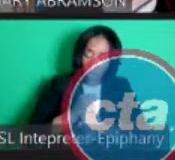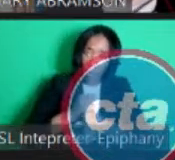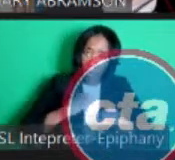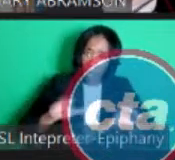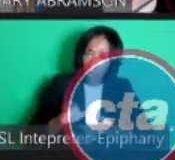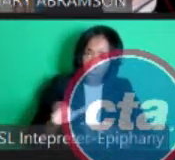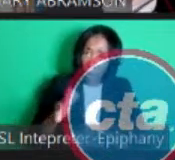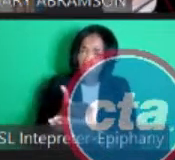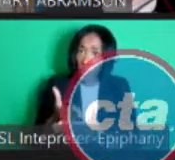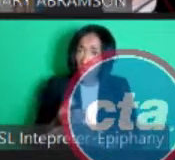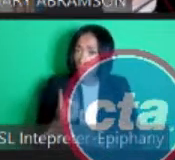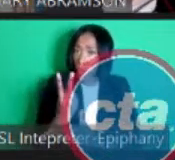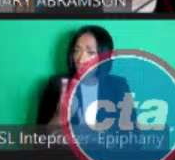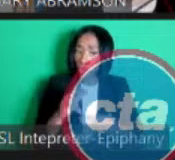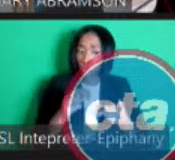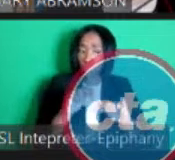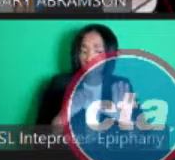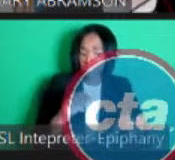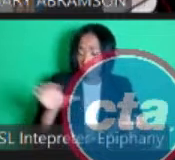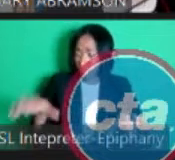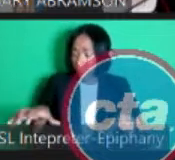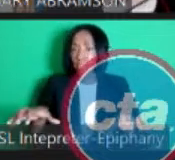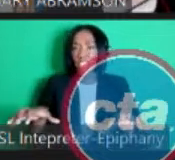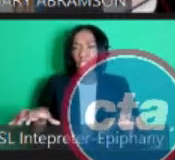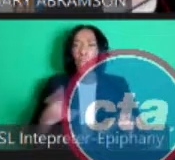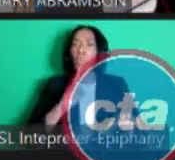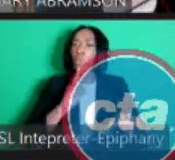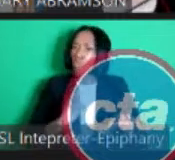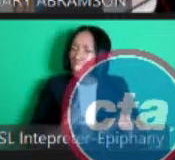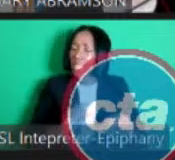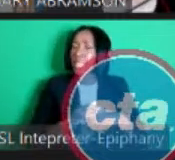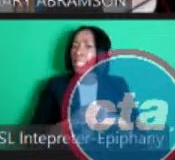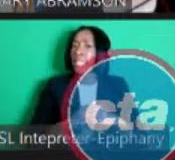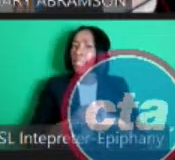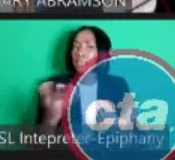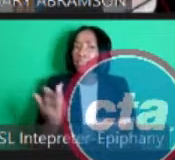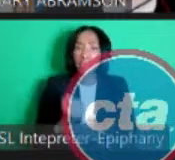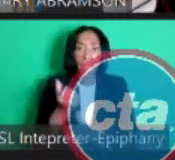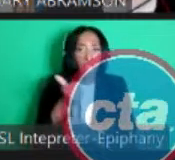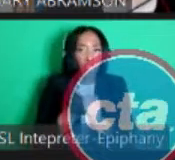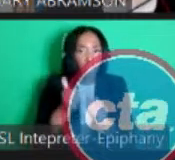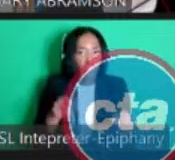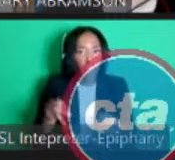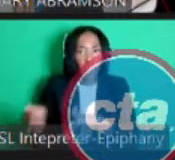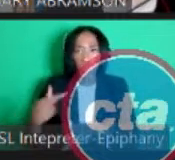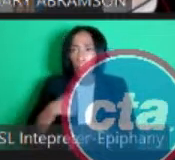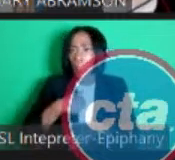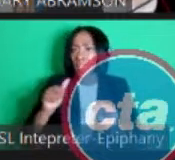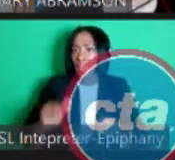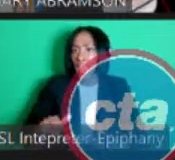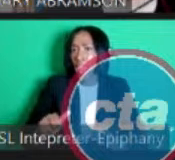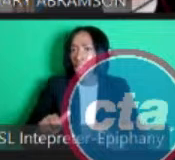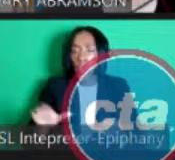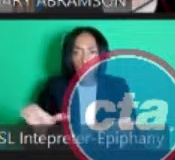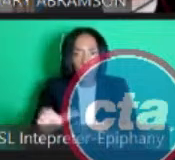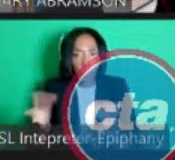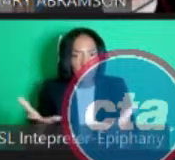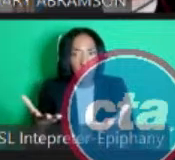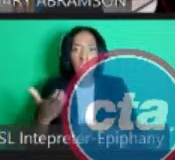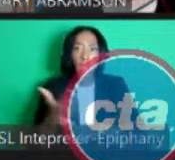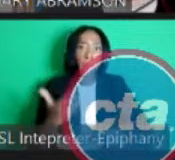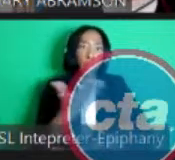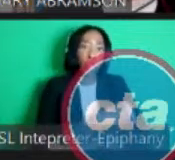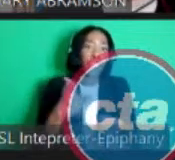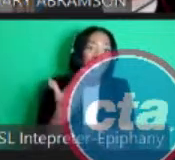between our two agencies, we're really taking every opportunity we can to improve, getting to the bus, waiting